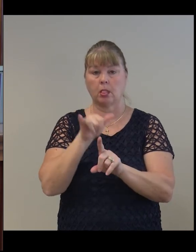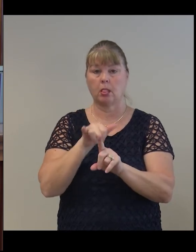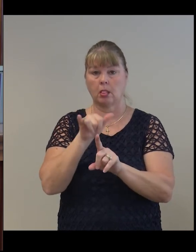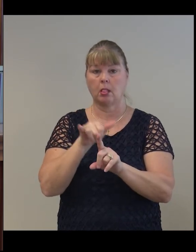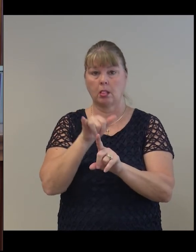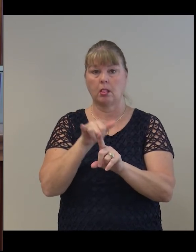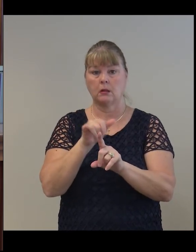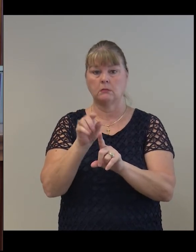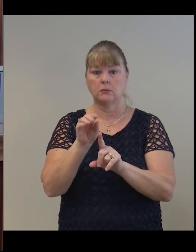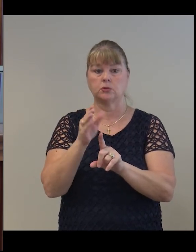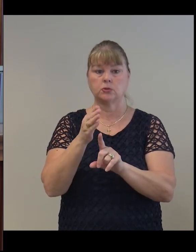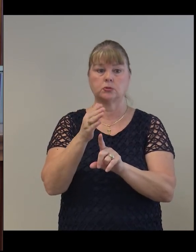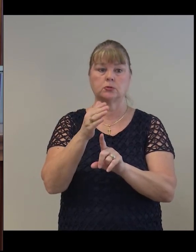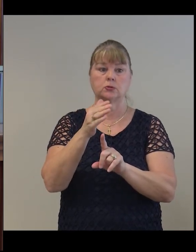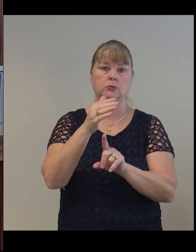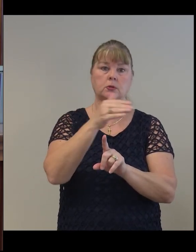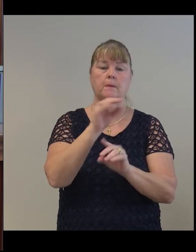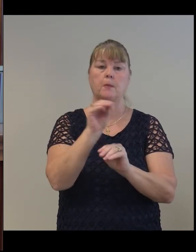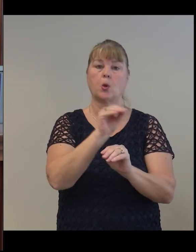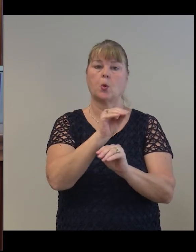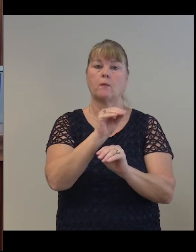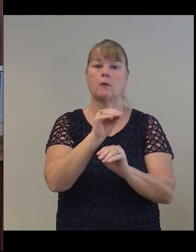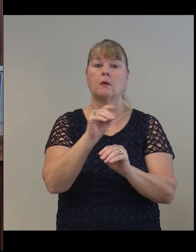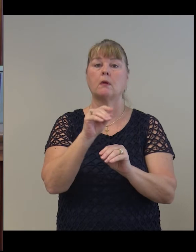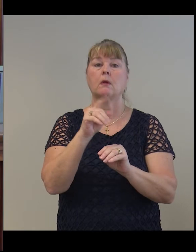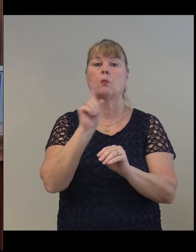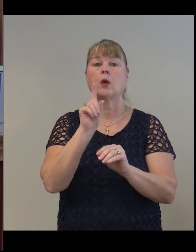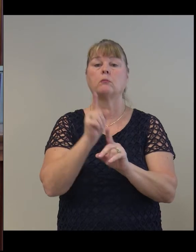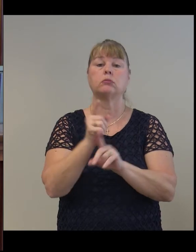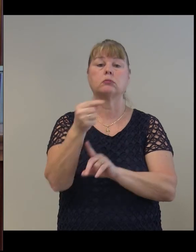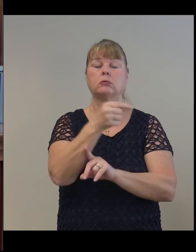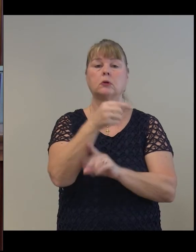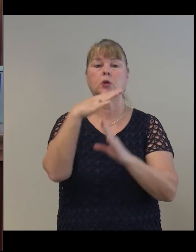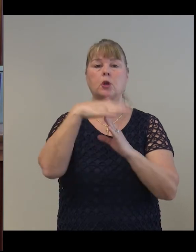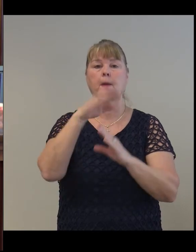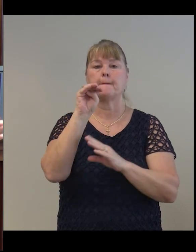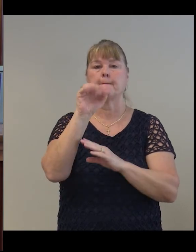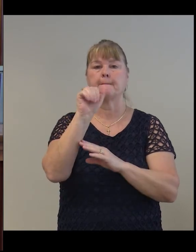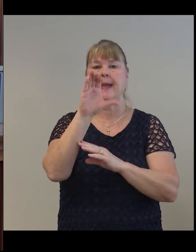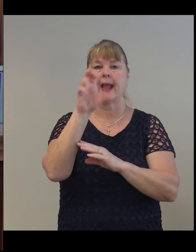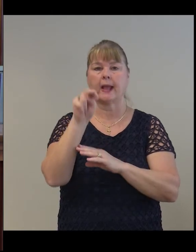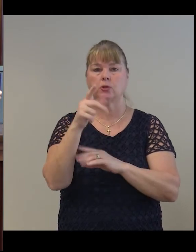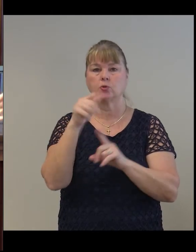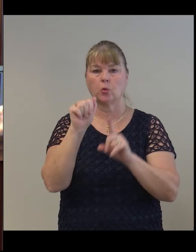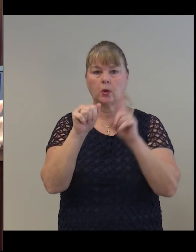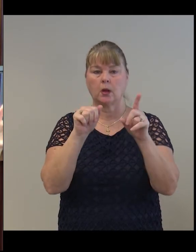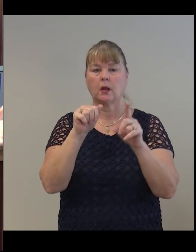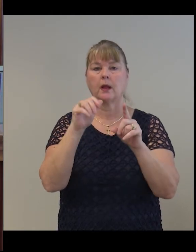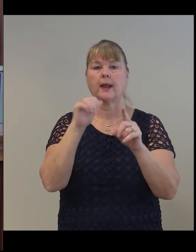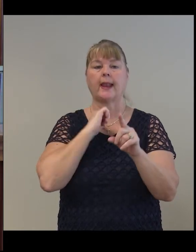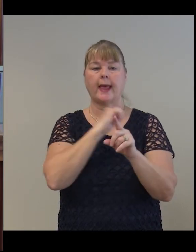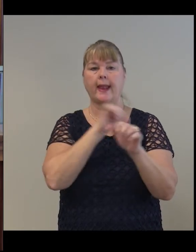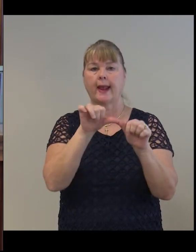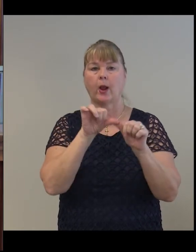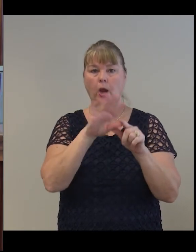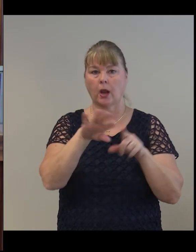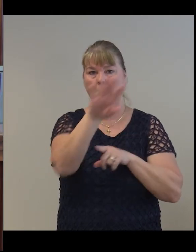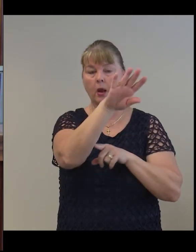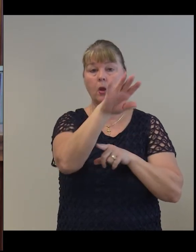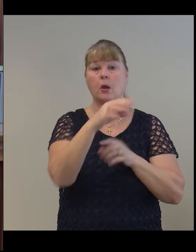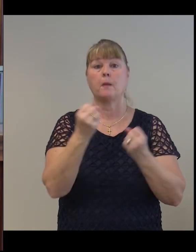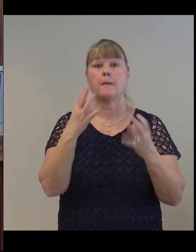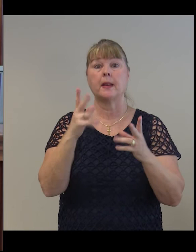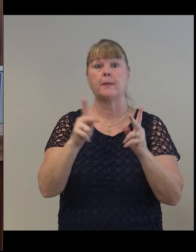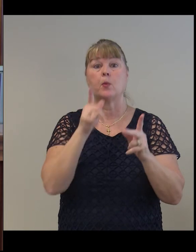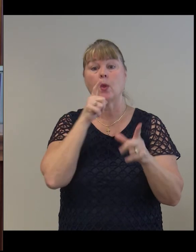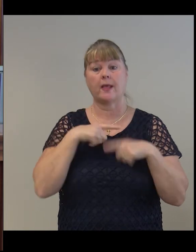to shift and shift and shift some more, and it ended up going over top of Macon, over top of Atlanta, where a lot